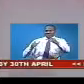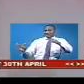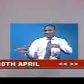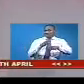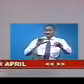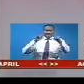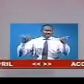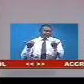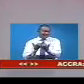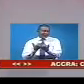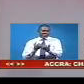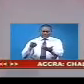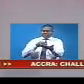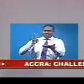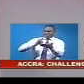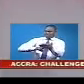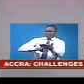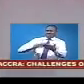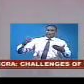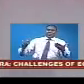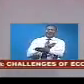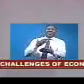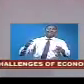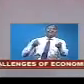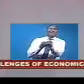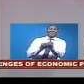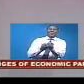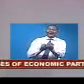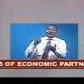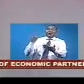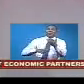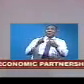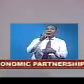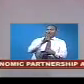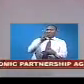The Ghana Table Tennis Association has signed a new sponsorship deal with